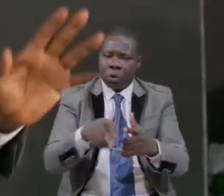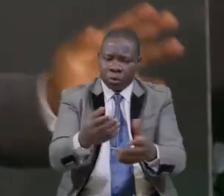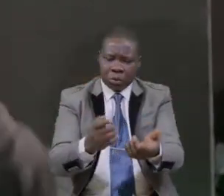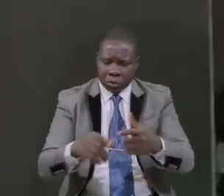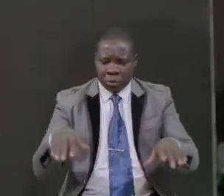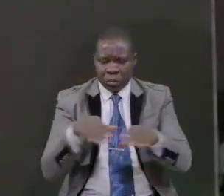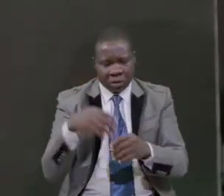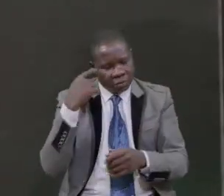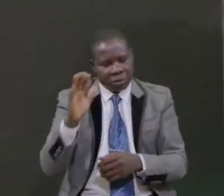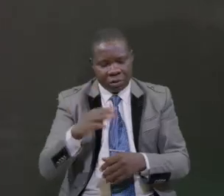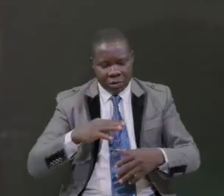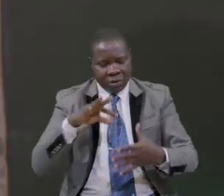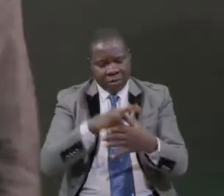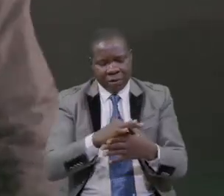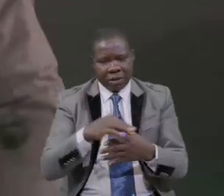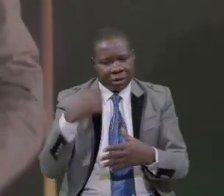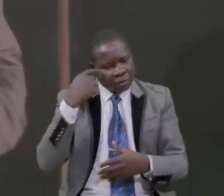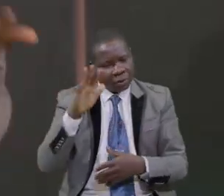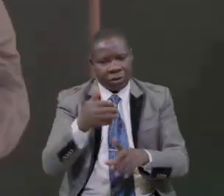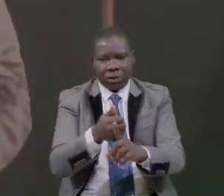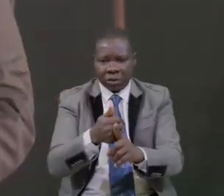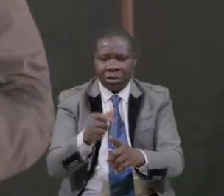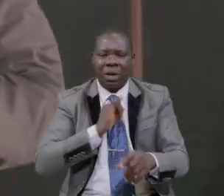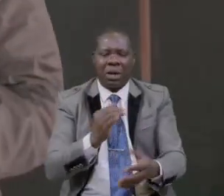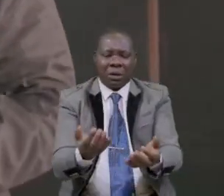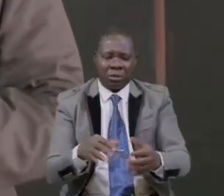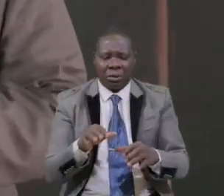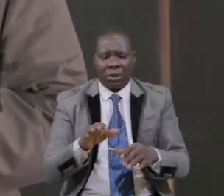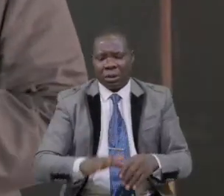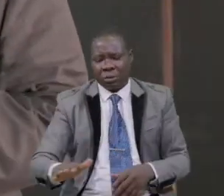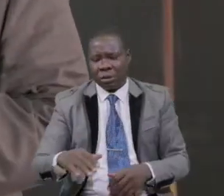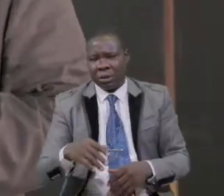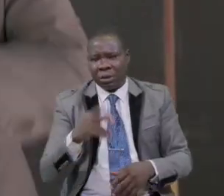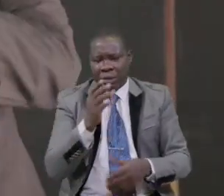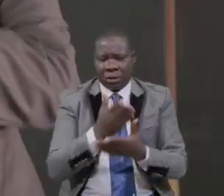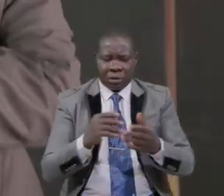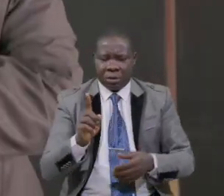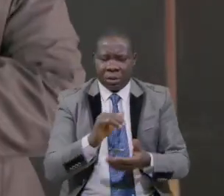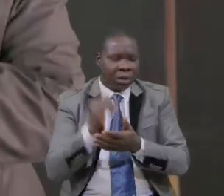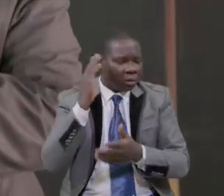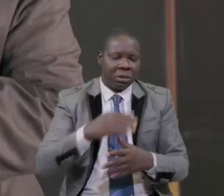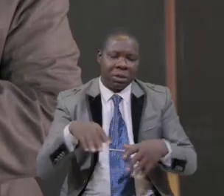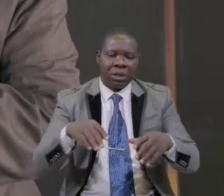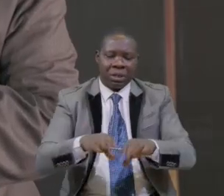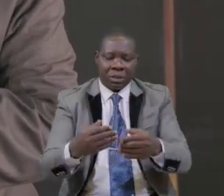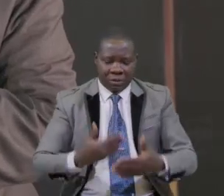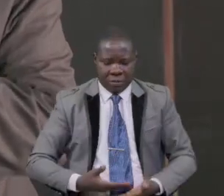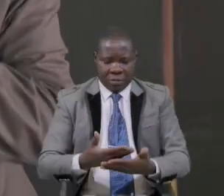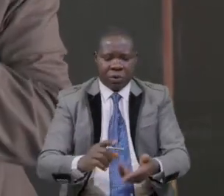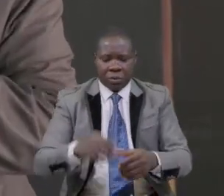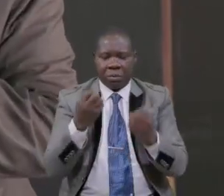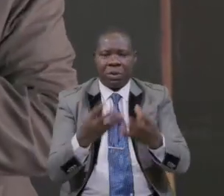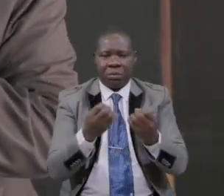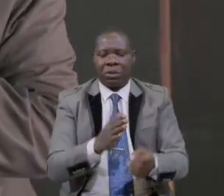want somebody that will be able to give birth to many, many children. How about your ministry? You want somebody that